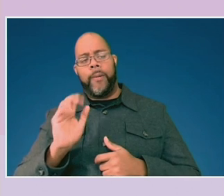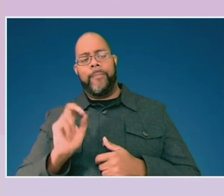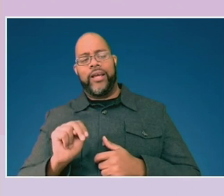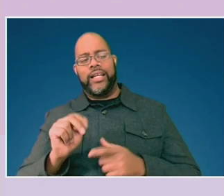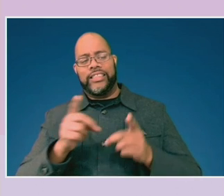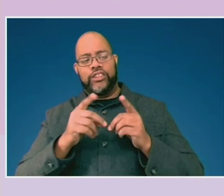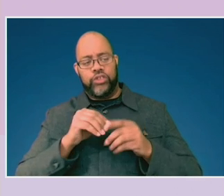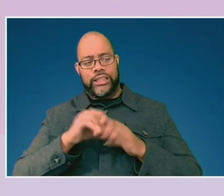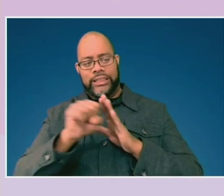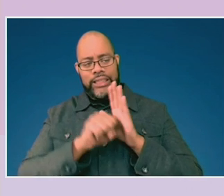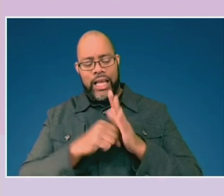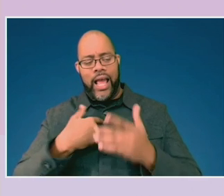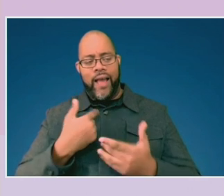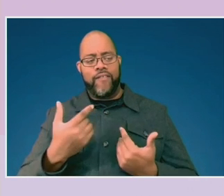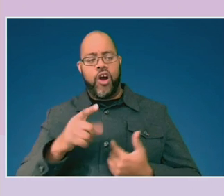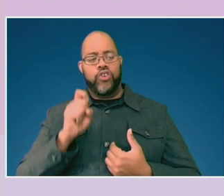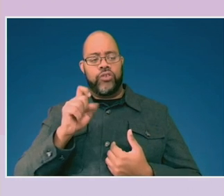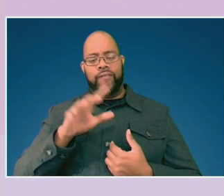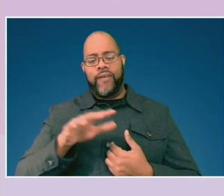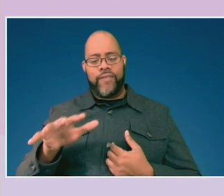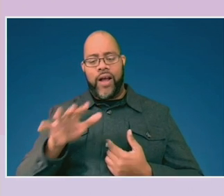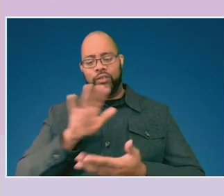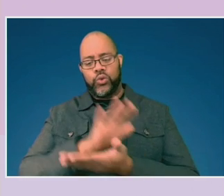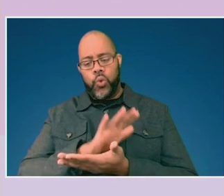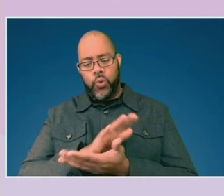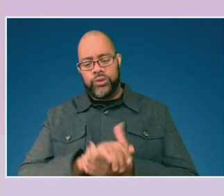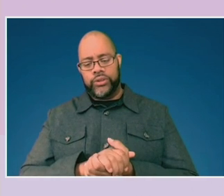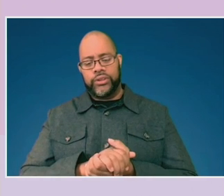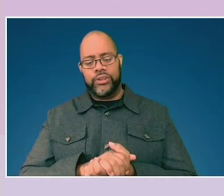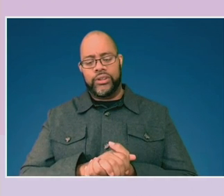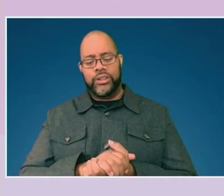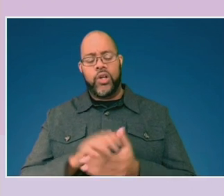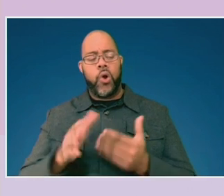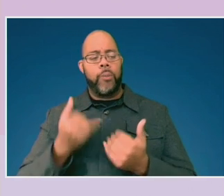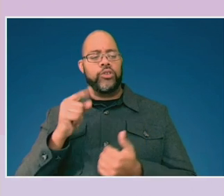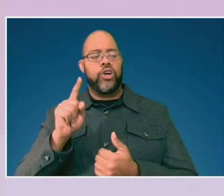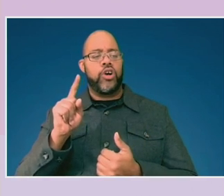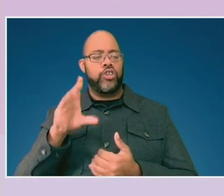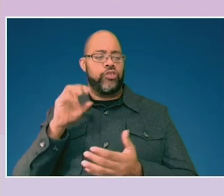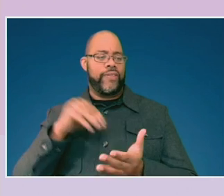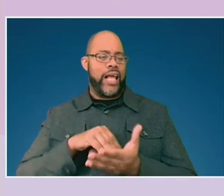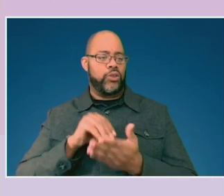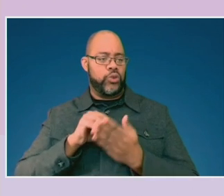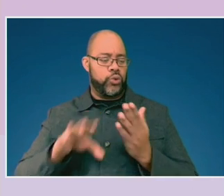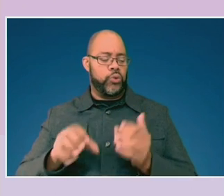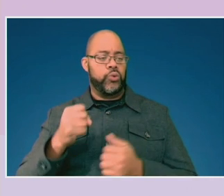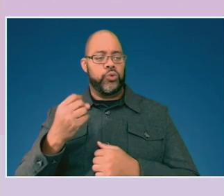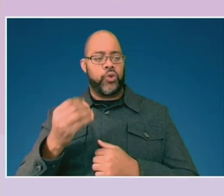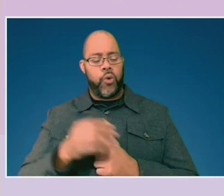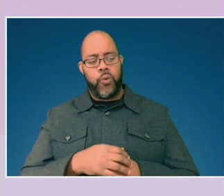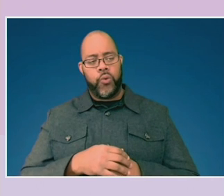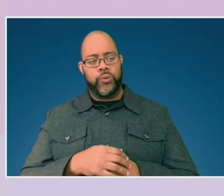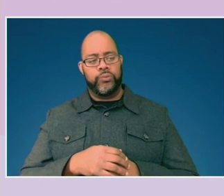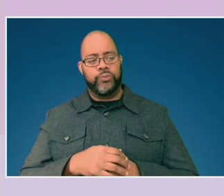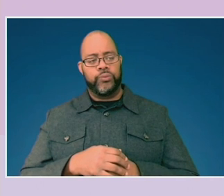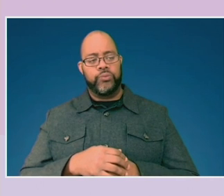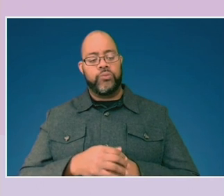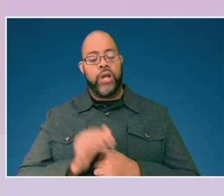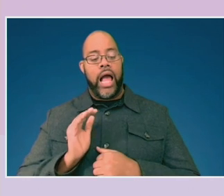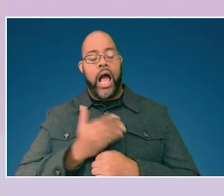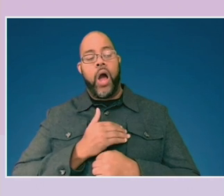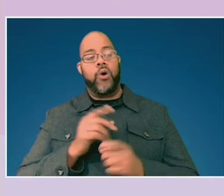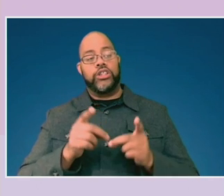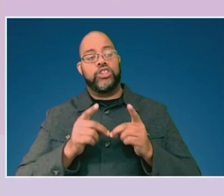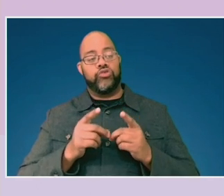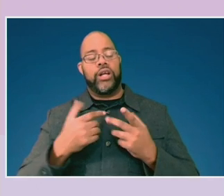we've got 155 schools and nearly 100,000 students. And so at our district, there was